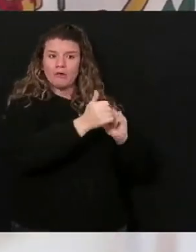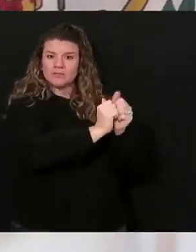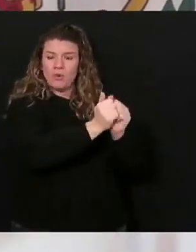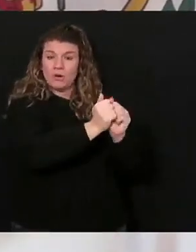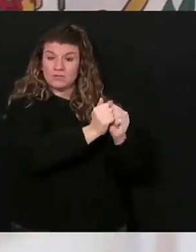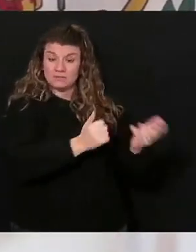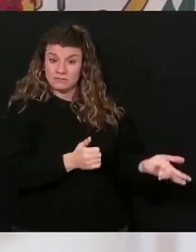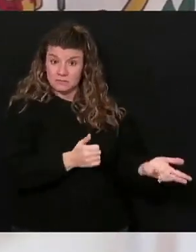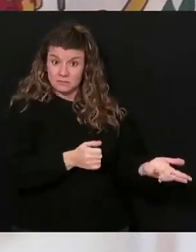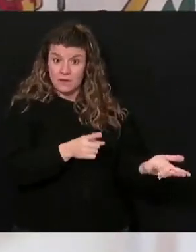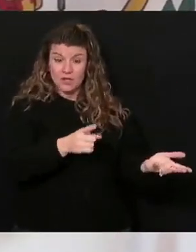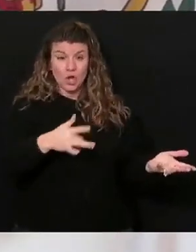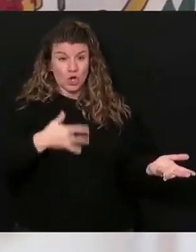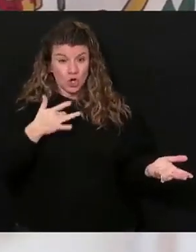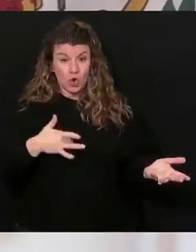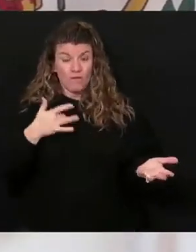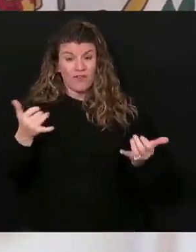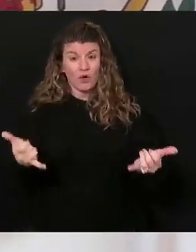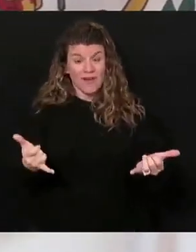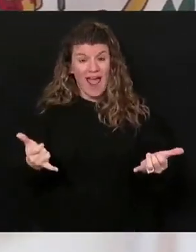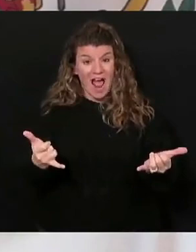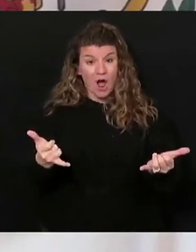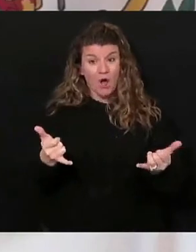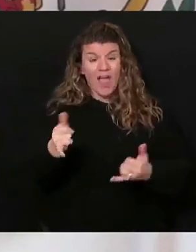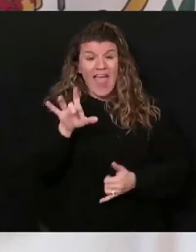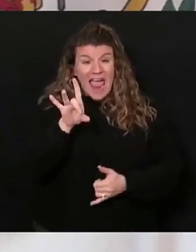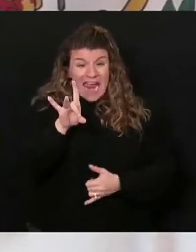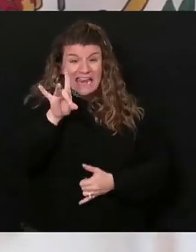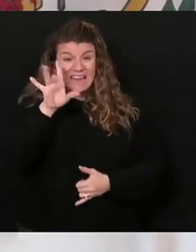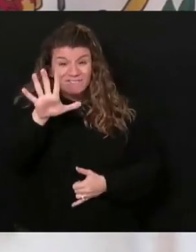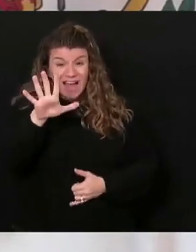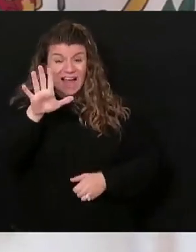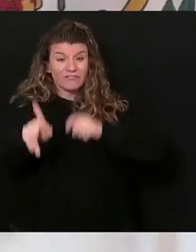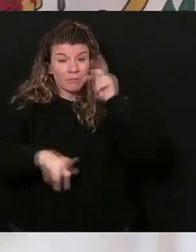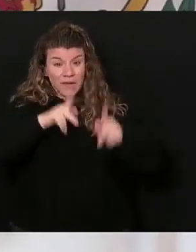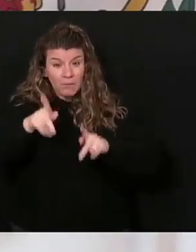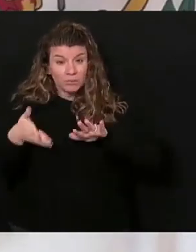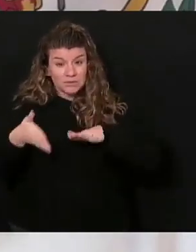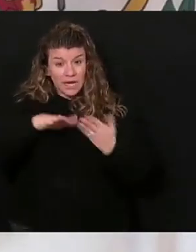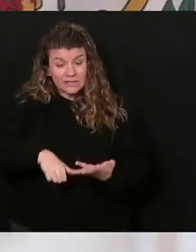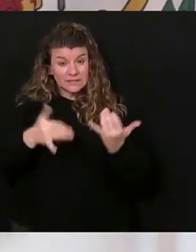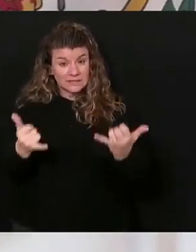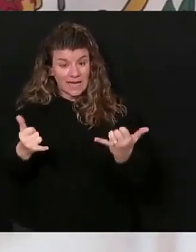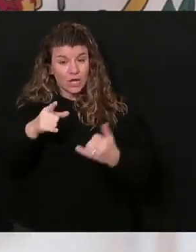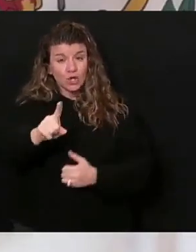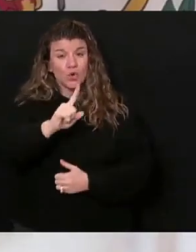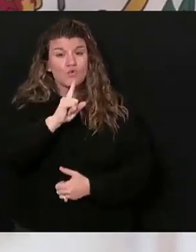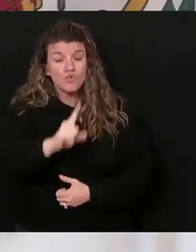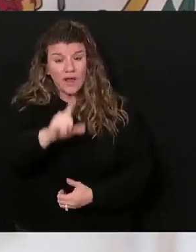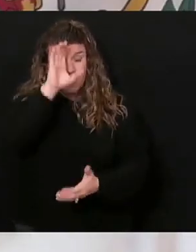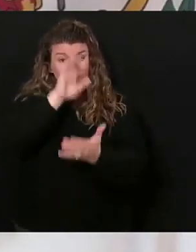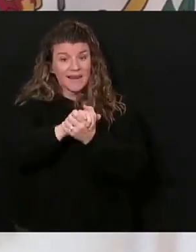you believe, with 85 people dying today, do